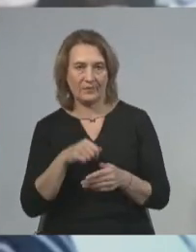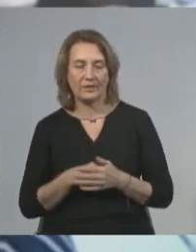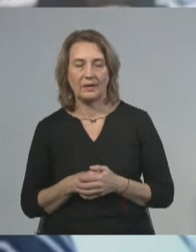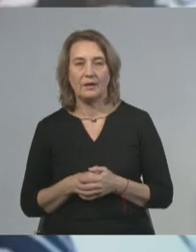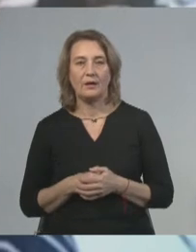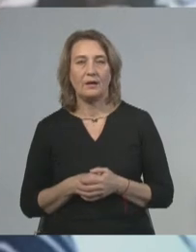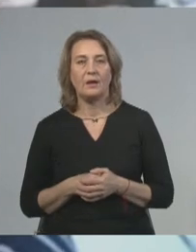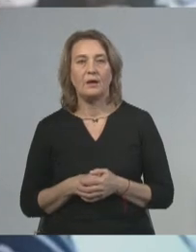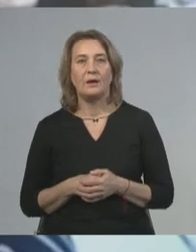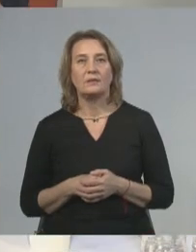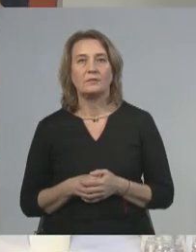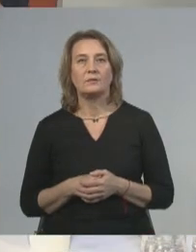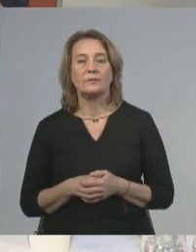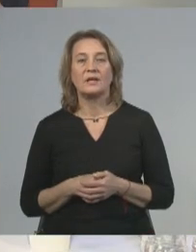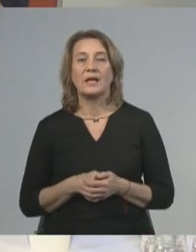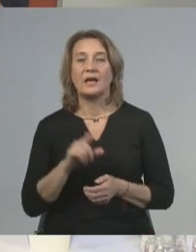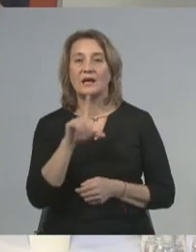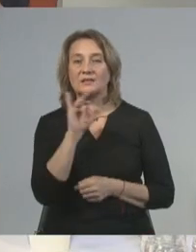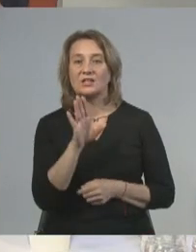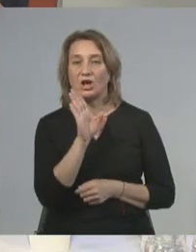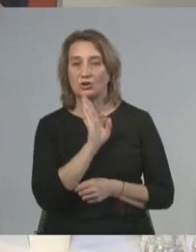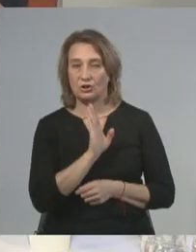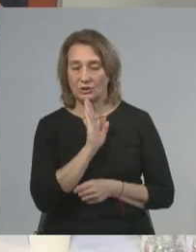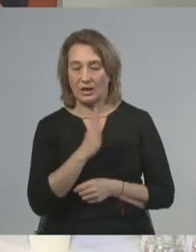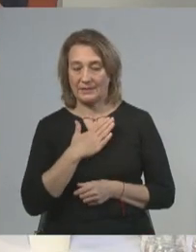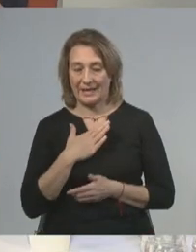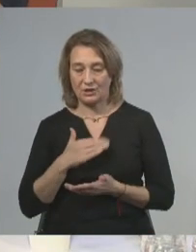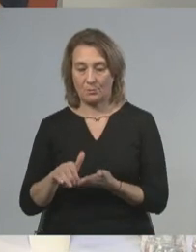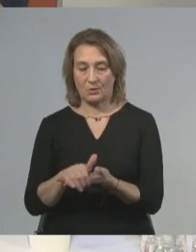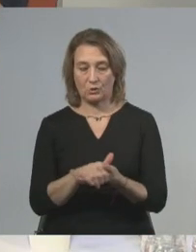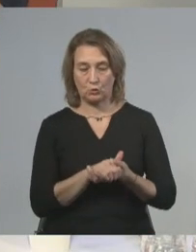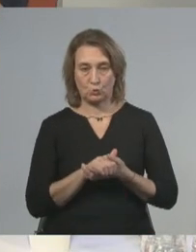thank you so much we have questions from our audience